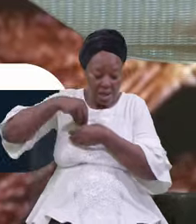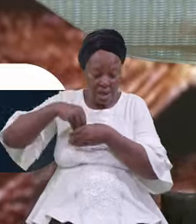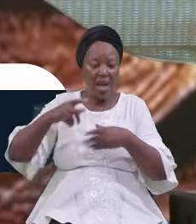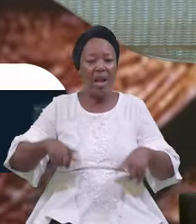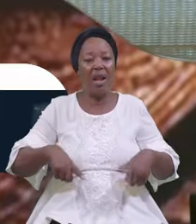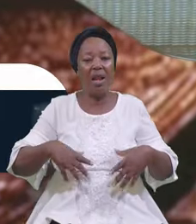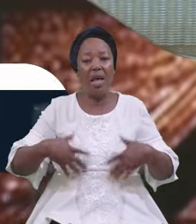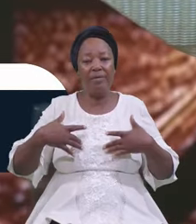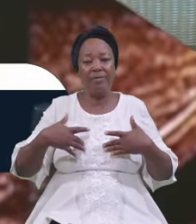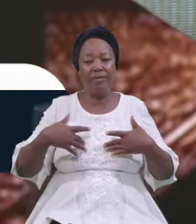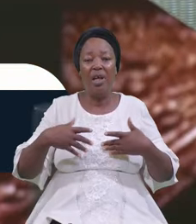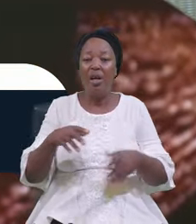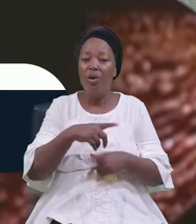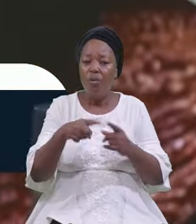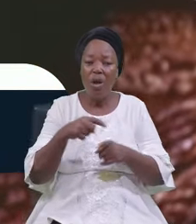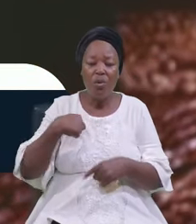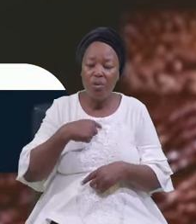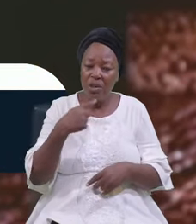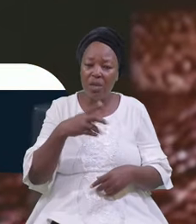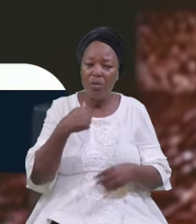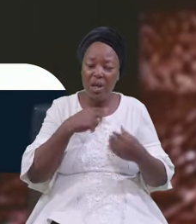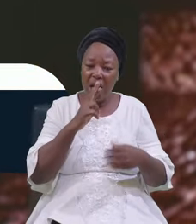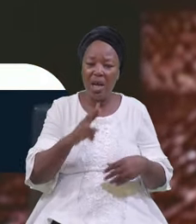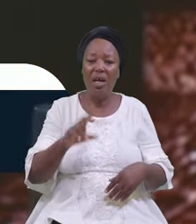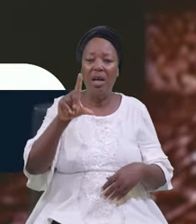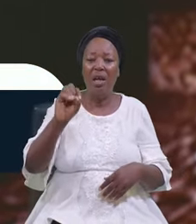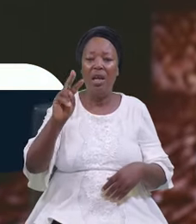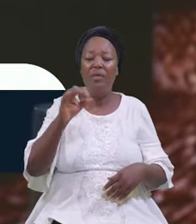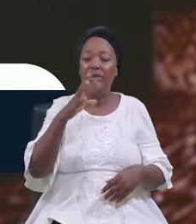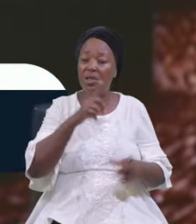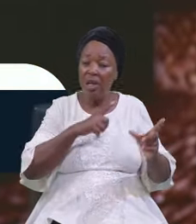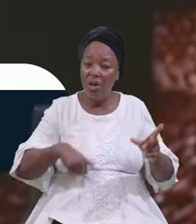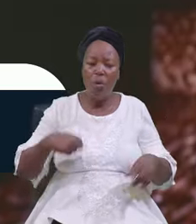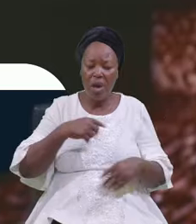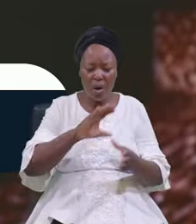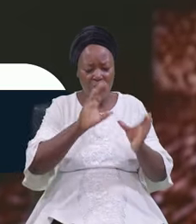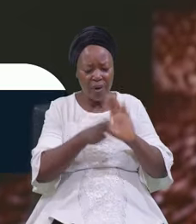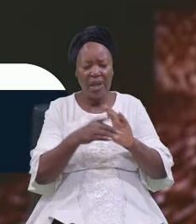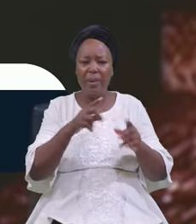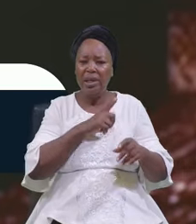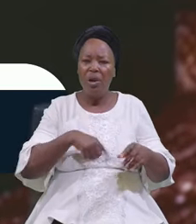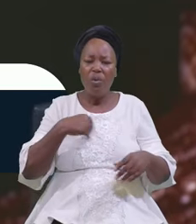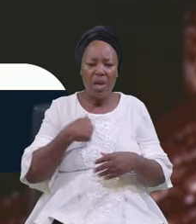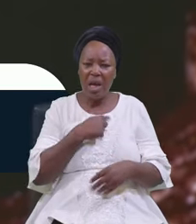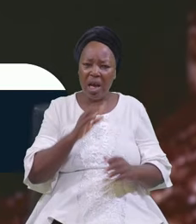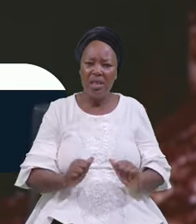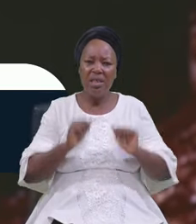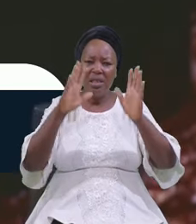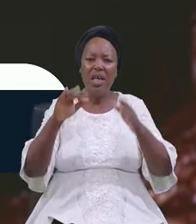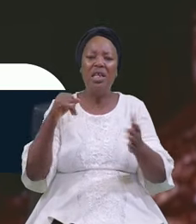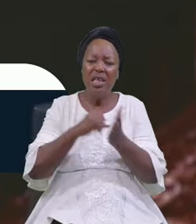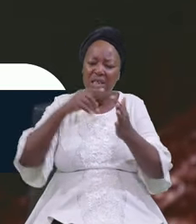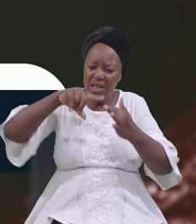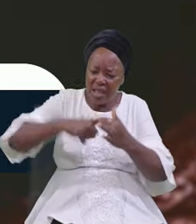When we say we're Levites unto the Lord, we're converted by the Lord, we're yielded to the Lord, it starts with